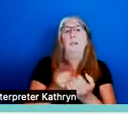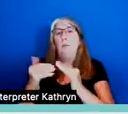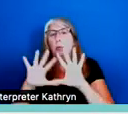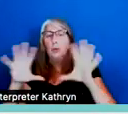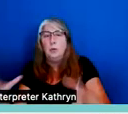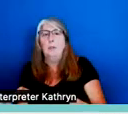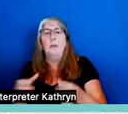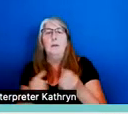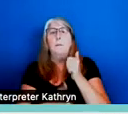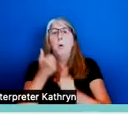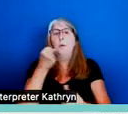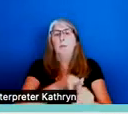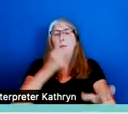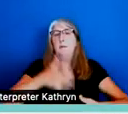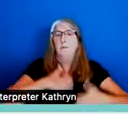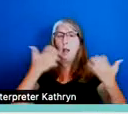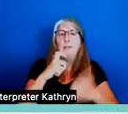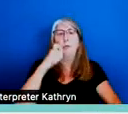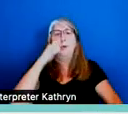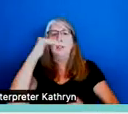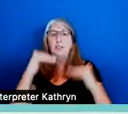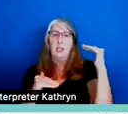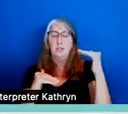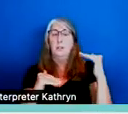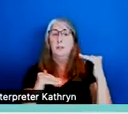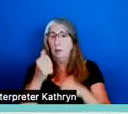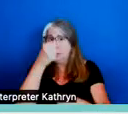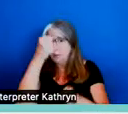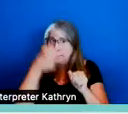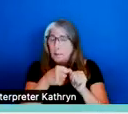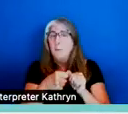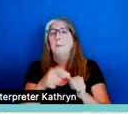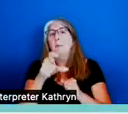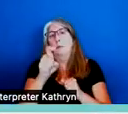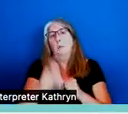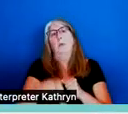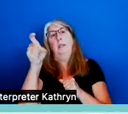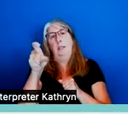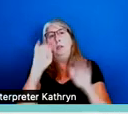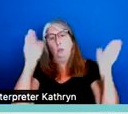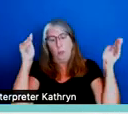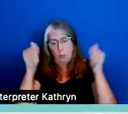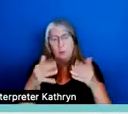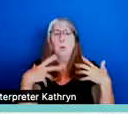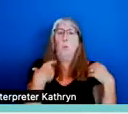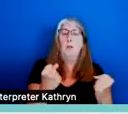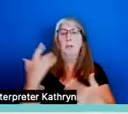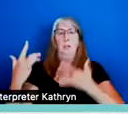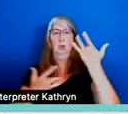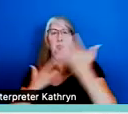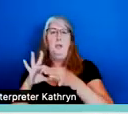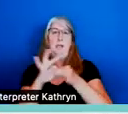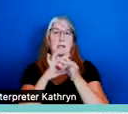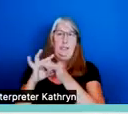by violence and racial injustices, be reminded we also need to center wellness, joy, and